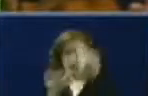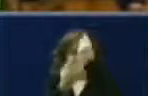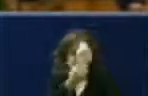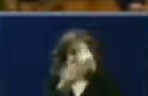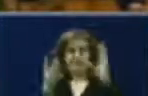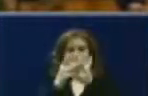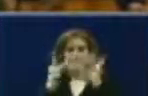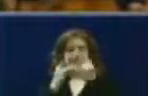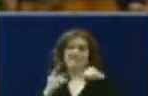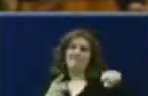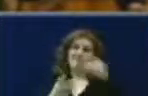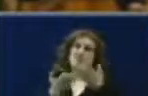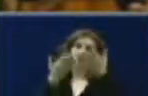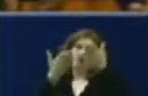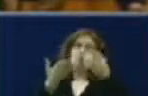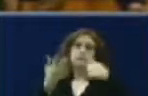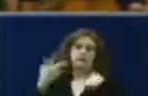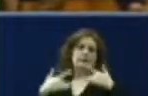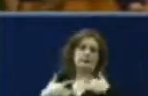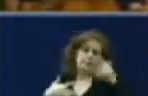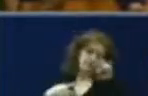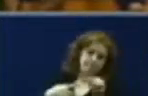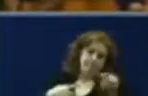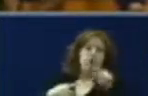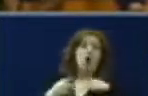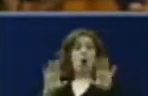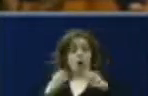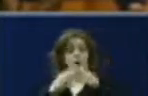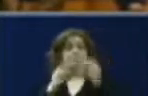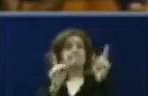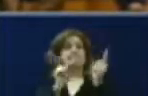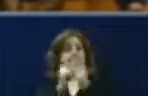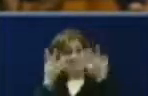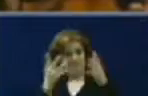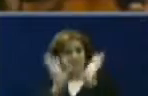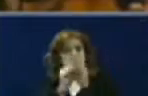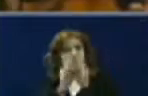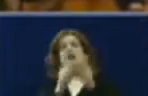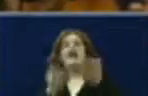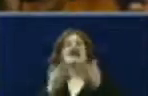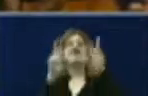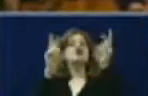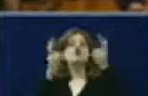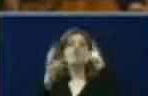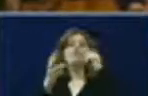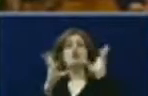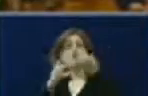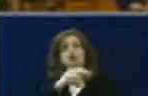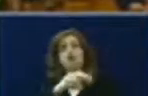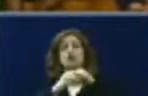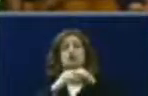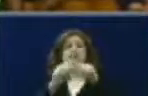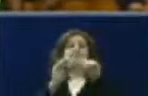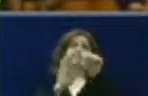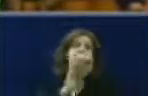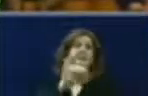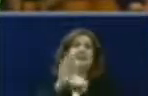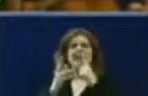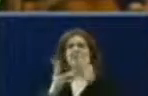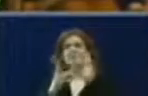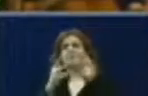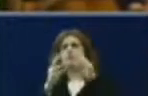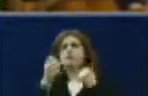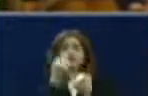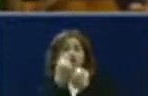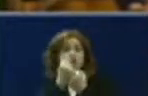point for the board to consider. Our group has met and begun selecting the topics we will include in our agenda for this year. These topics revolve around